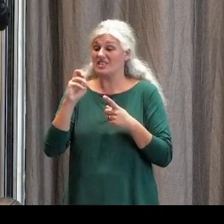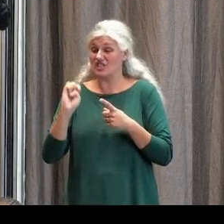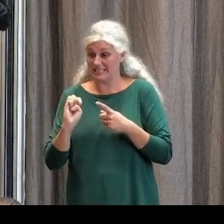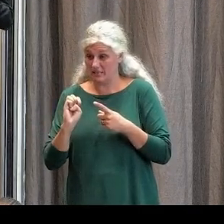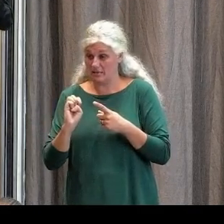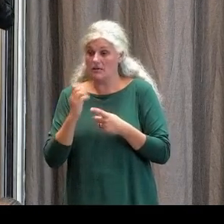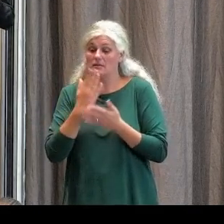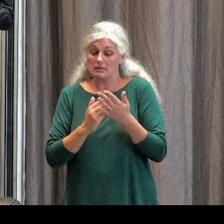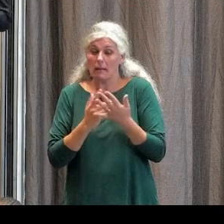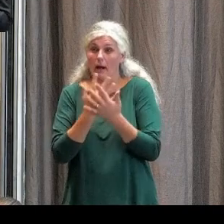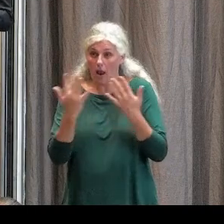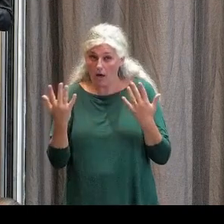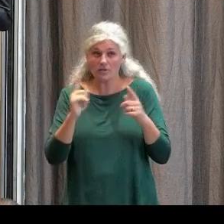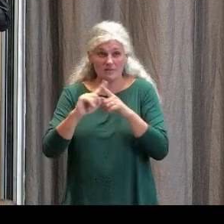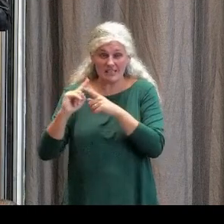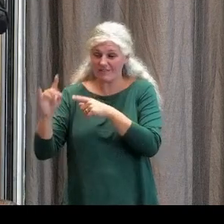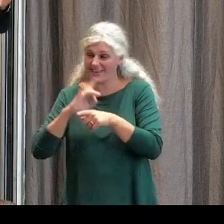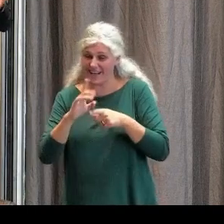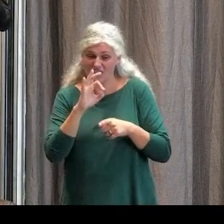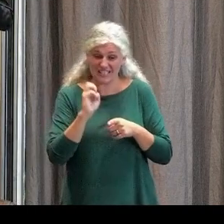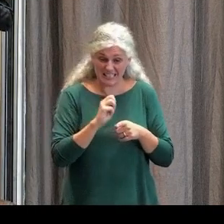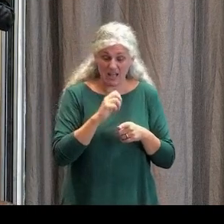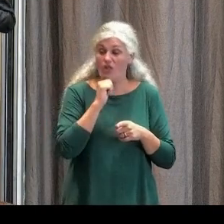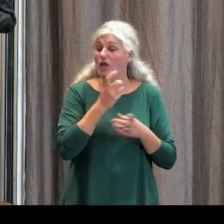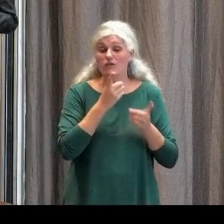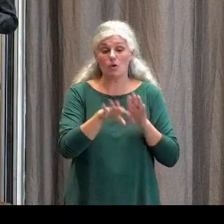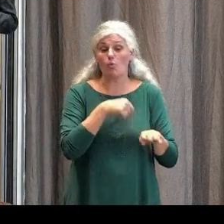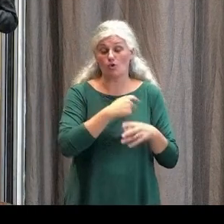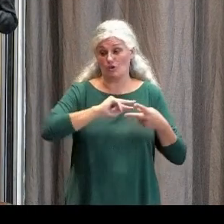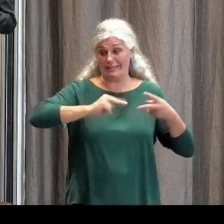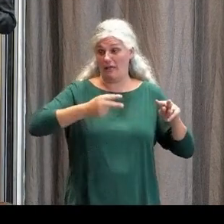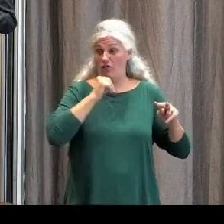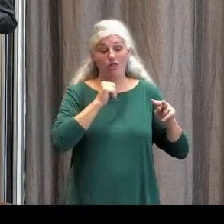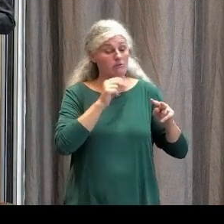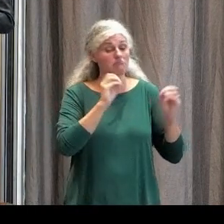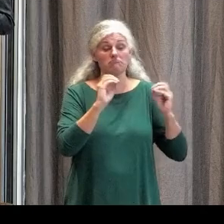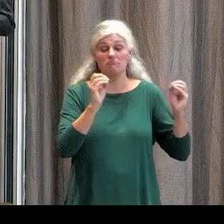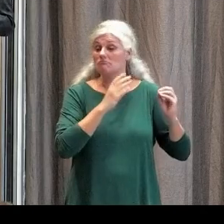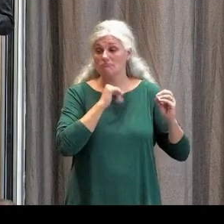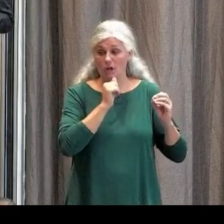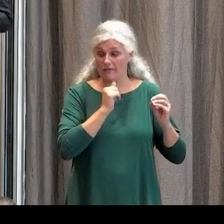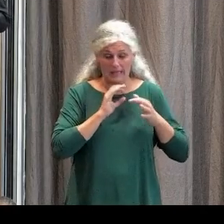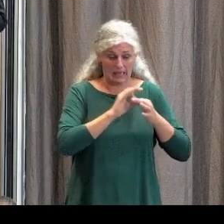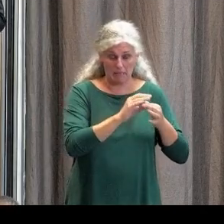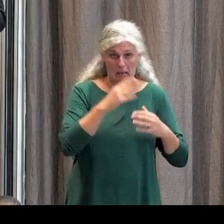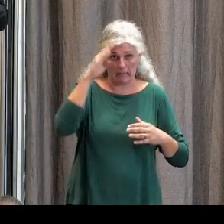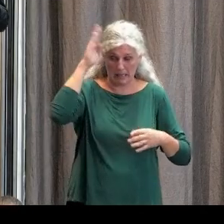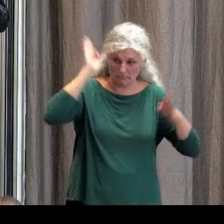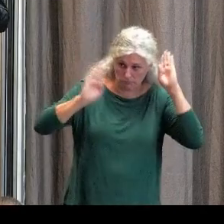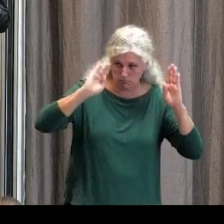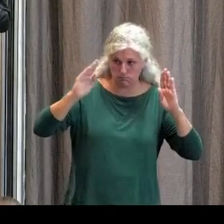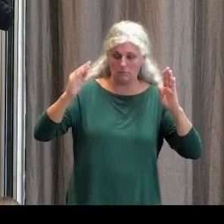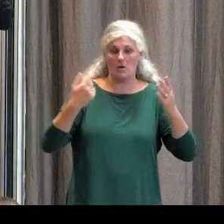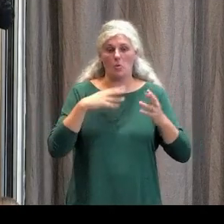small effect of lots of different genes, or it may have nothing to do with your genetics at all. It may be because of a head injury, right? We can